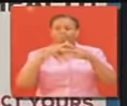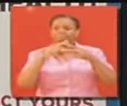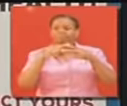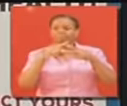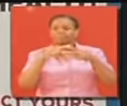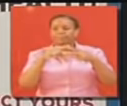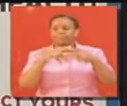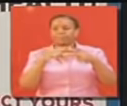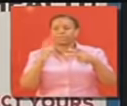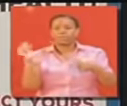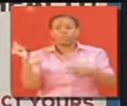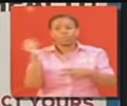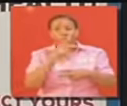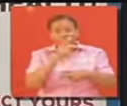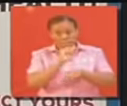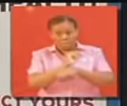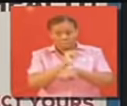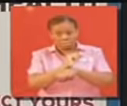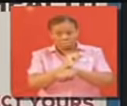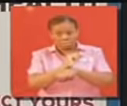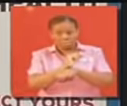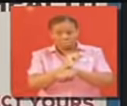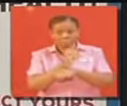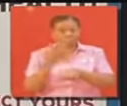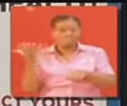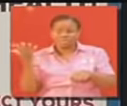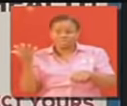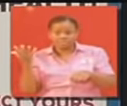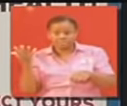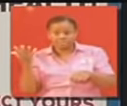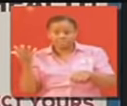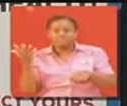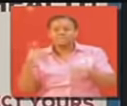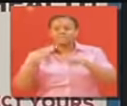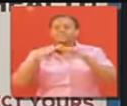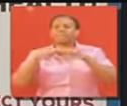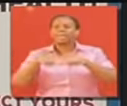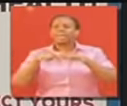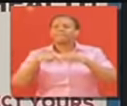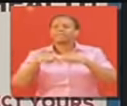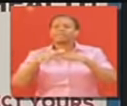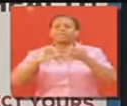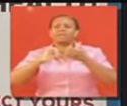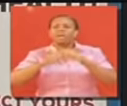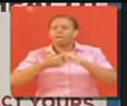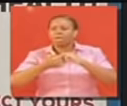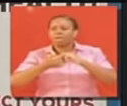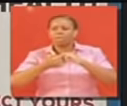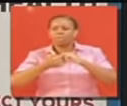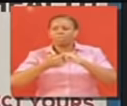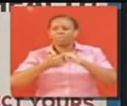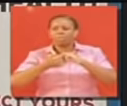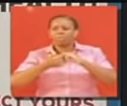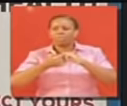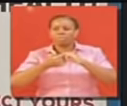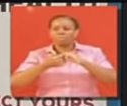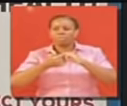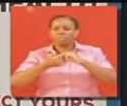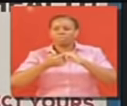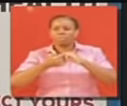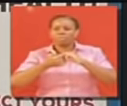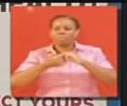from the two circumstances under which people would have been kept at home. Individuals who were diagnosed with